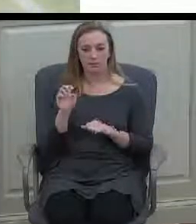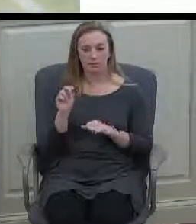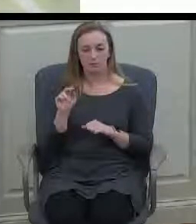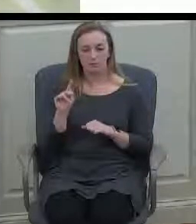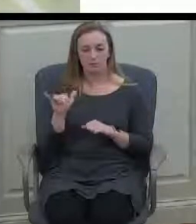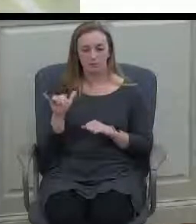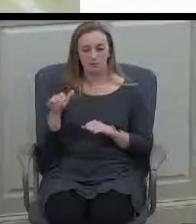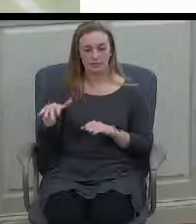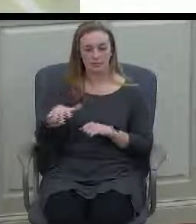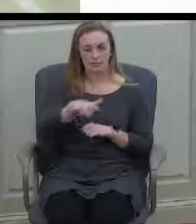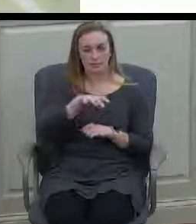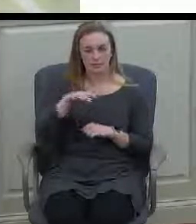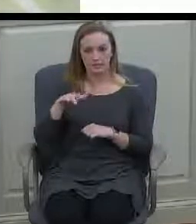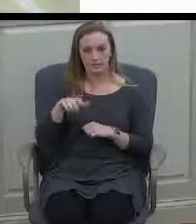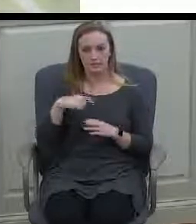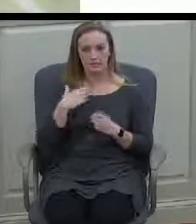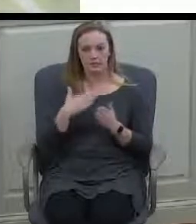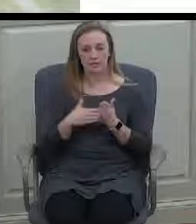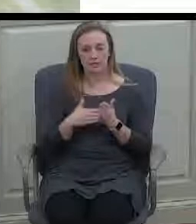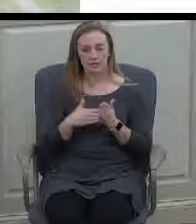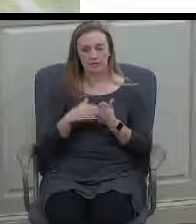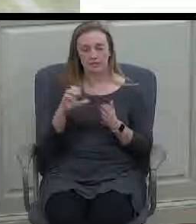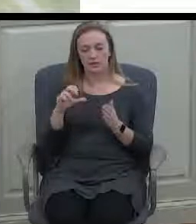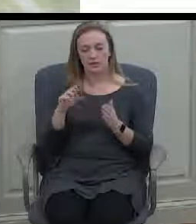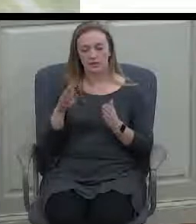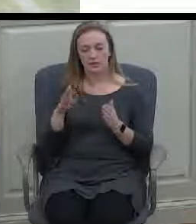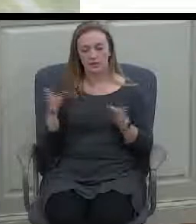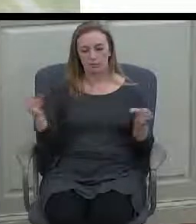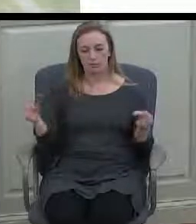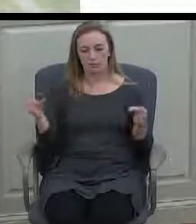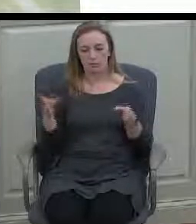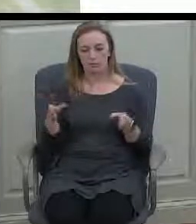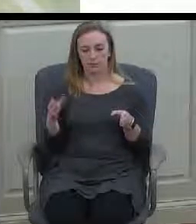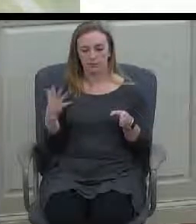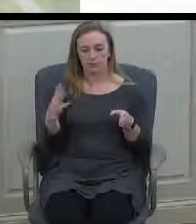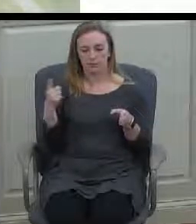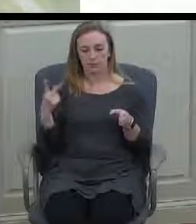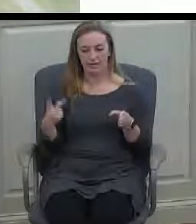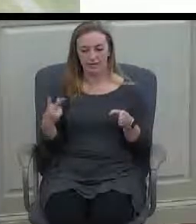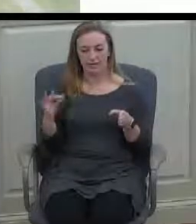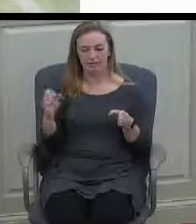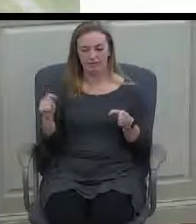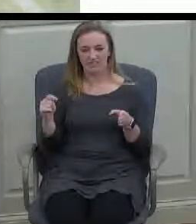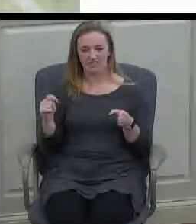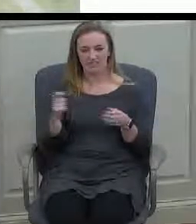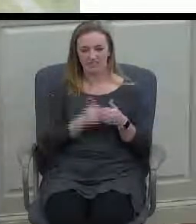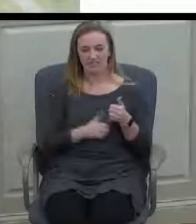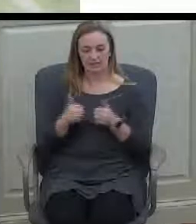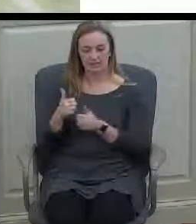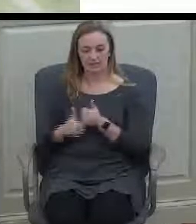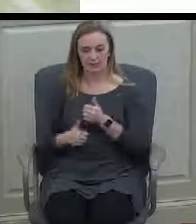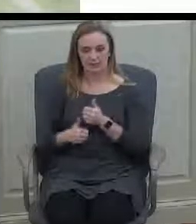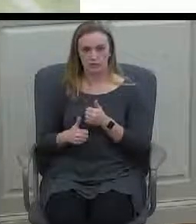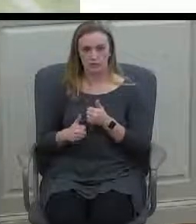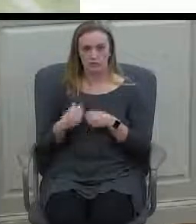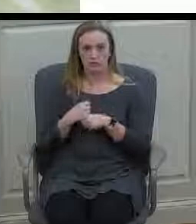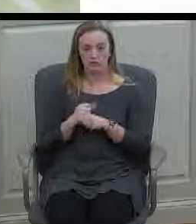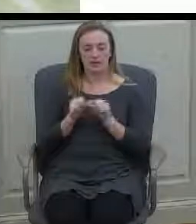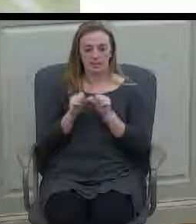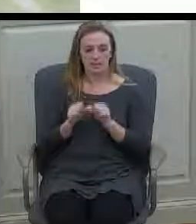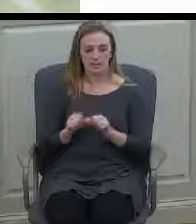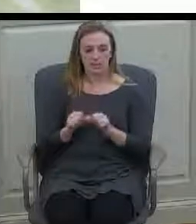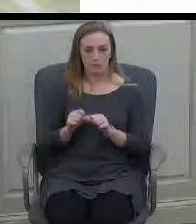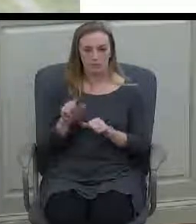Again, we're bumping out the curb about 5.5 feet on both sides and creating permanent zones for